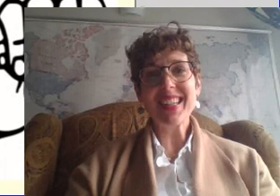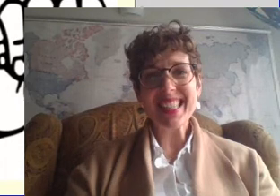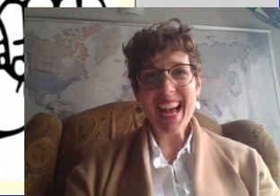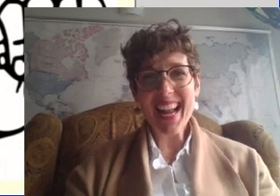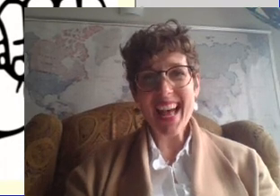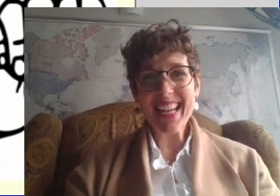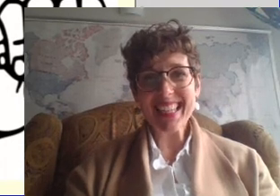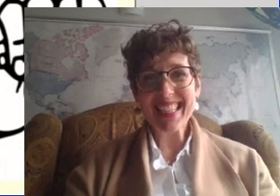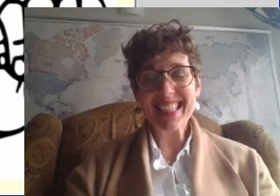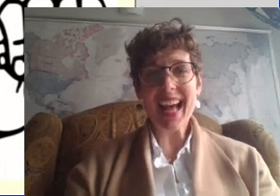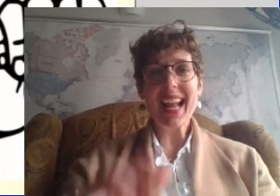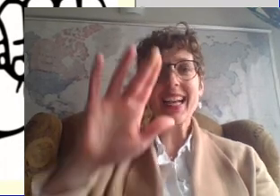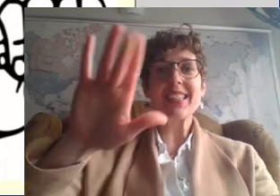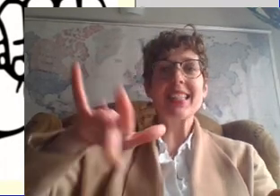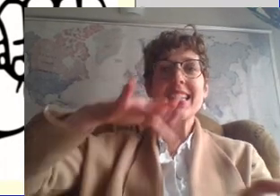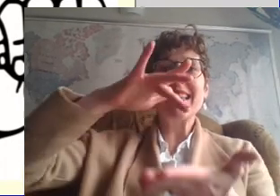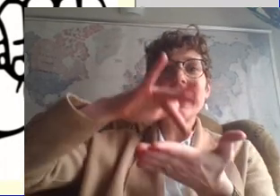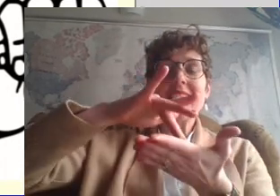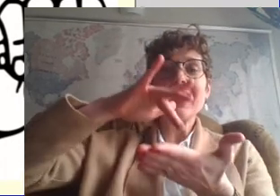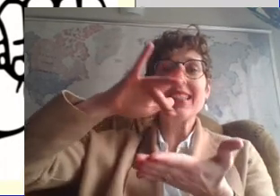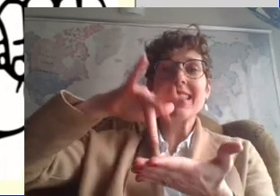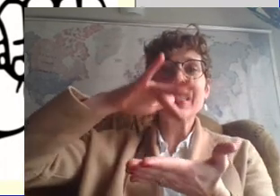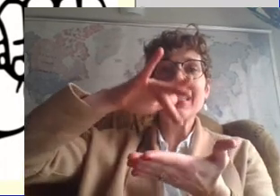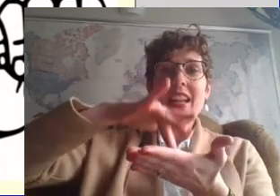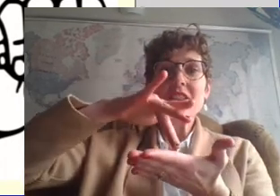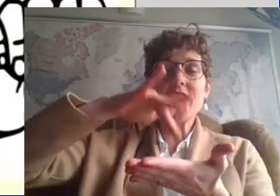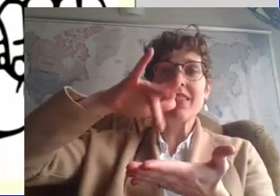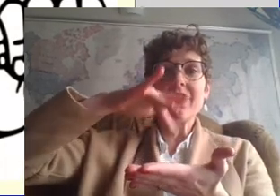Oh, where is that X? That X is in the